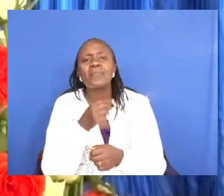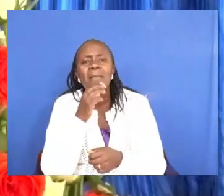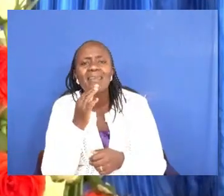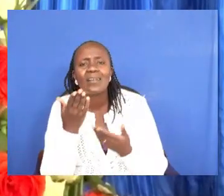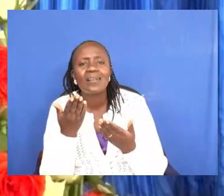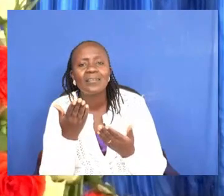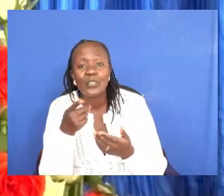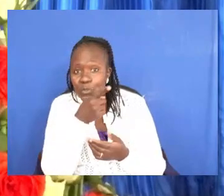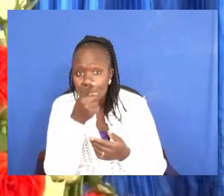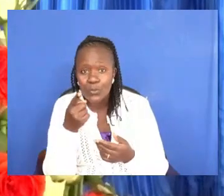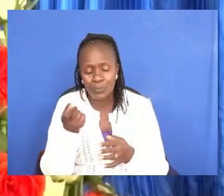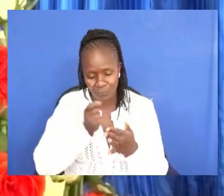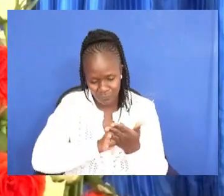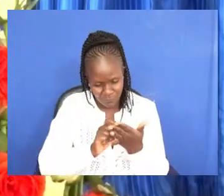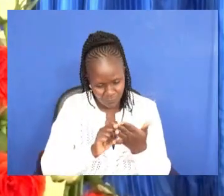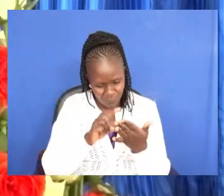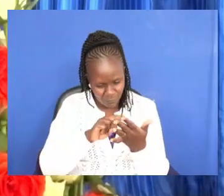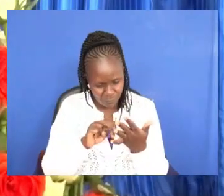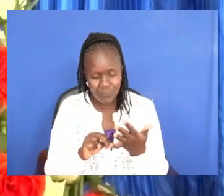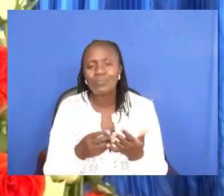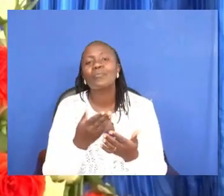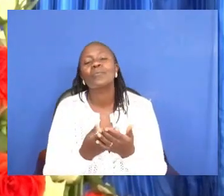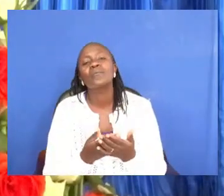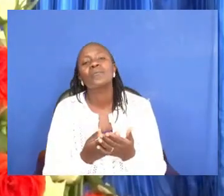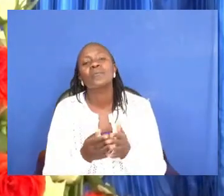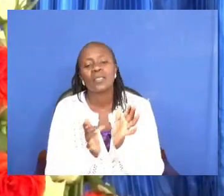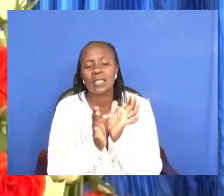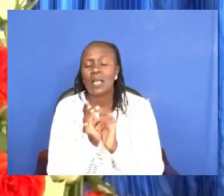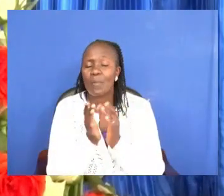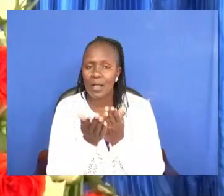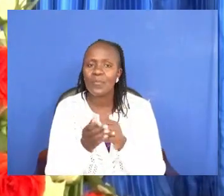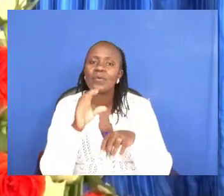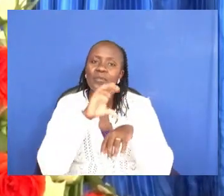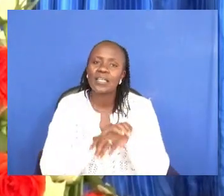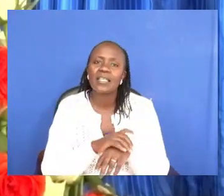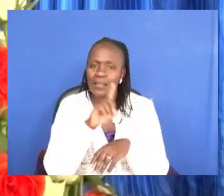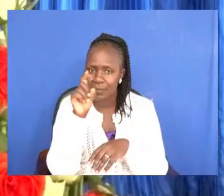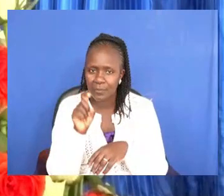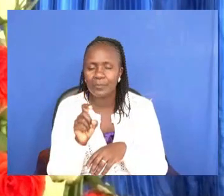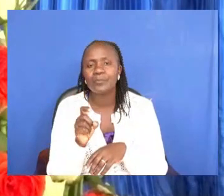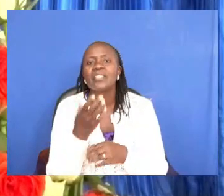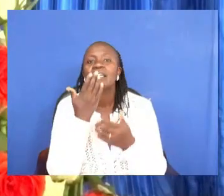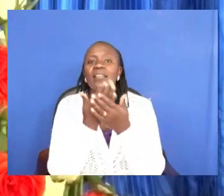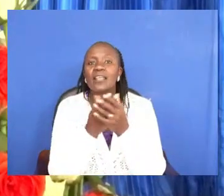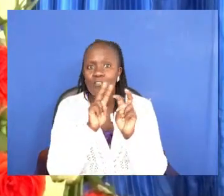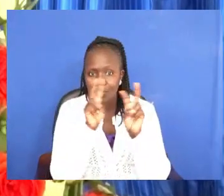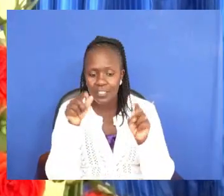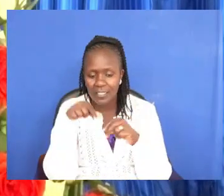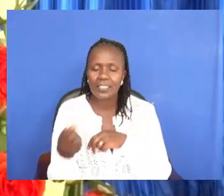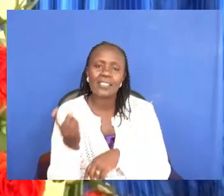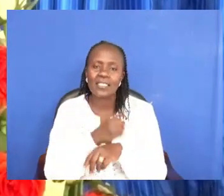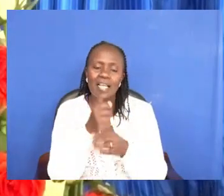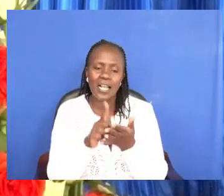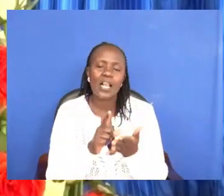going to tell you. I want you to go and research, and then you can read the Bible and get the question. Thank you for watching today's